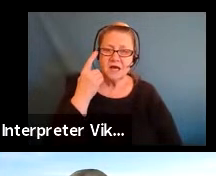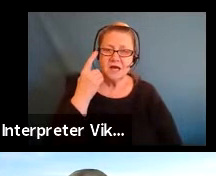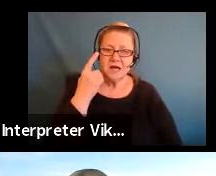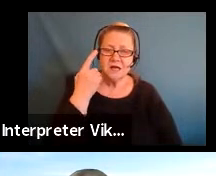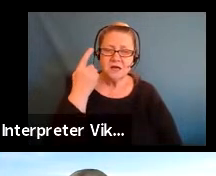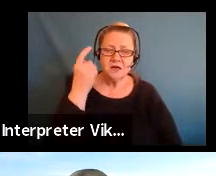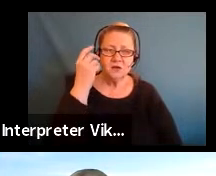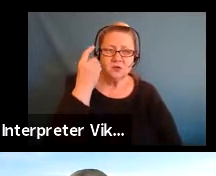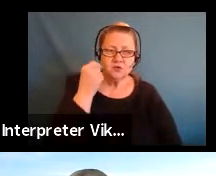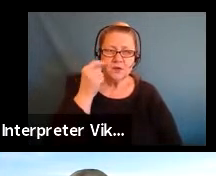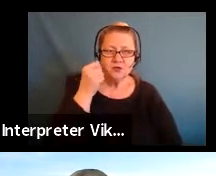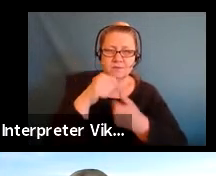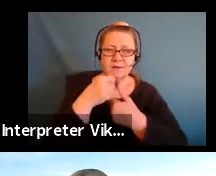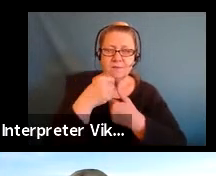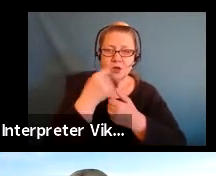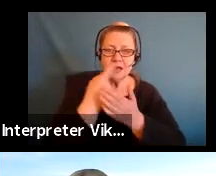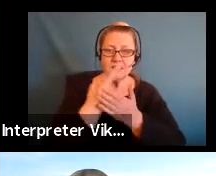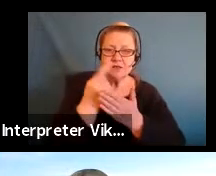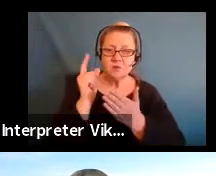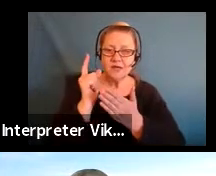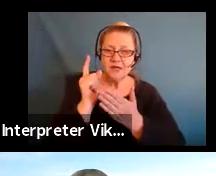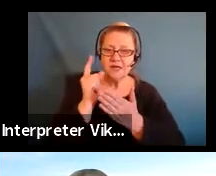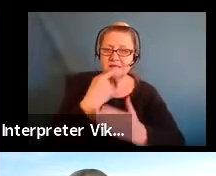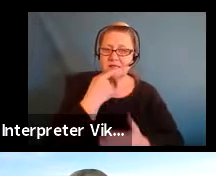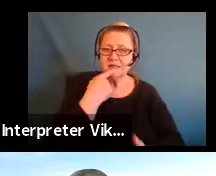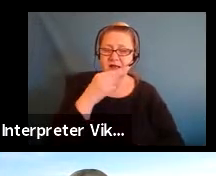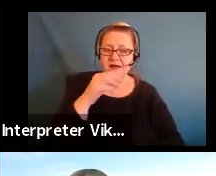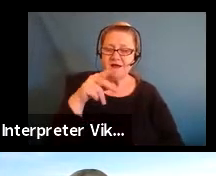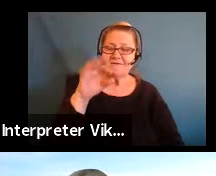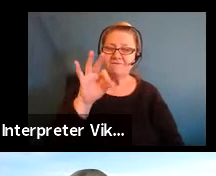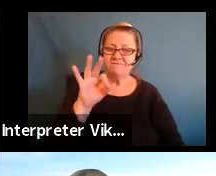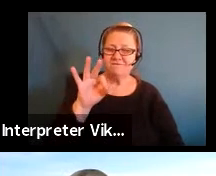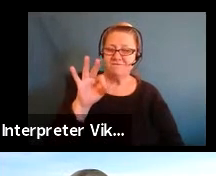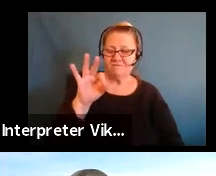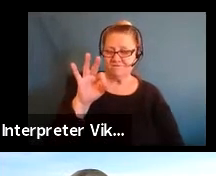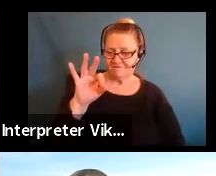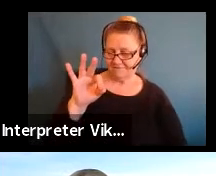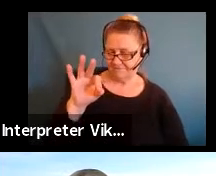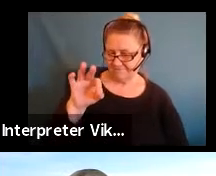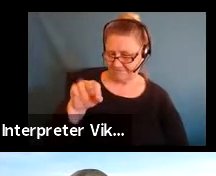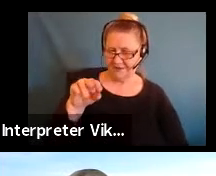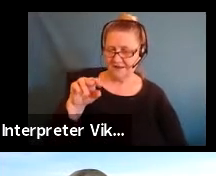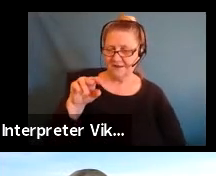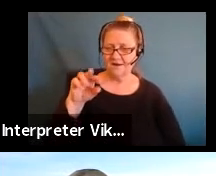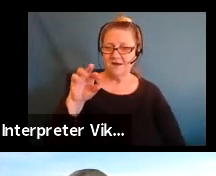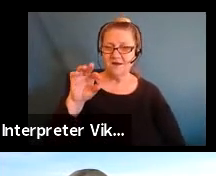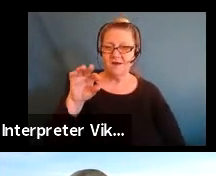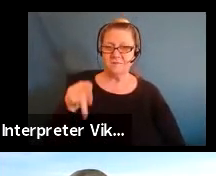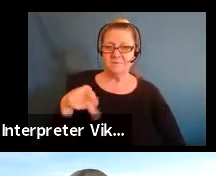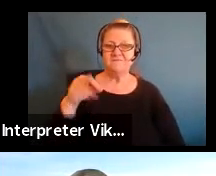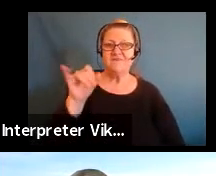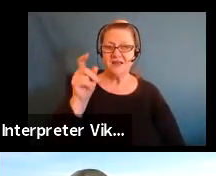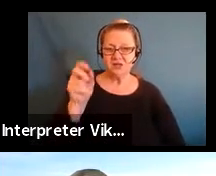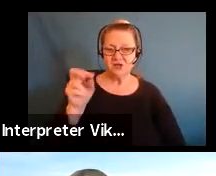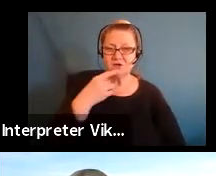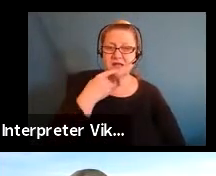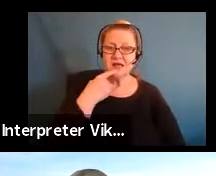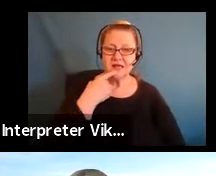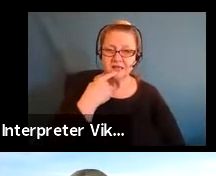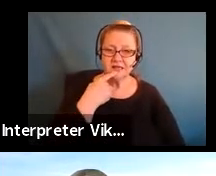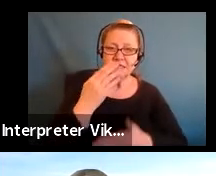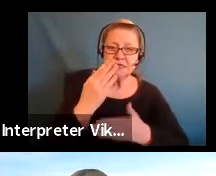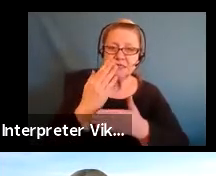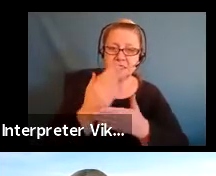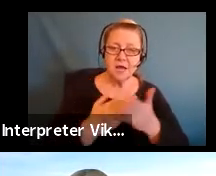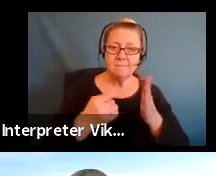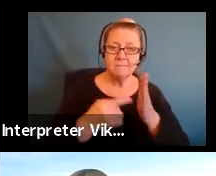Pfizer representative said that their primate trials showed, quote, some